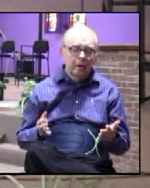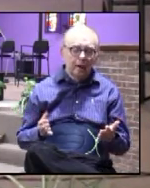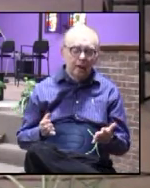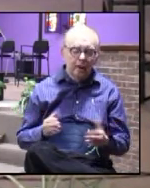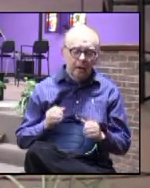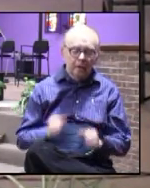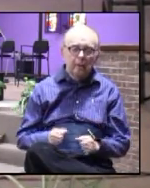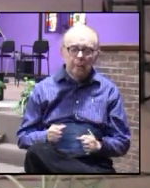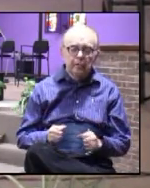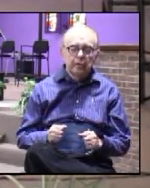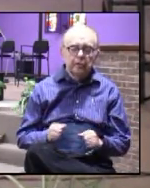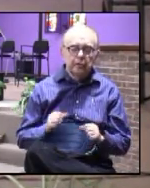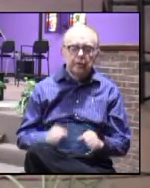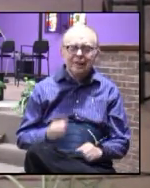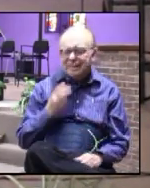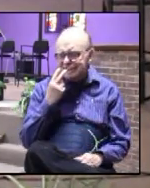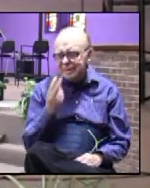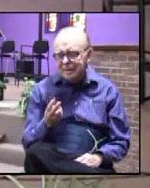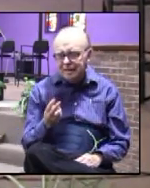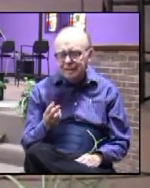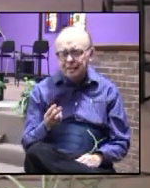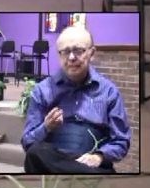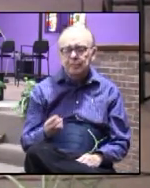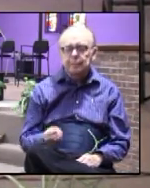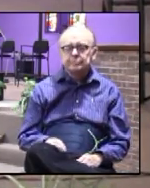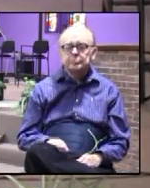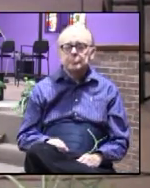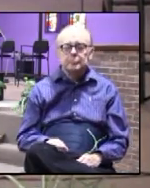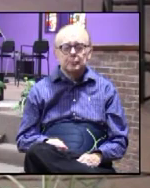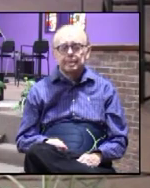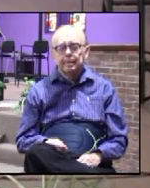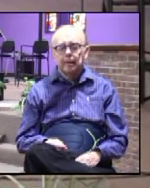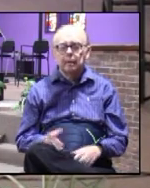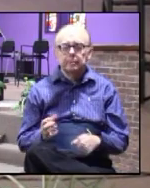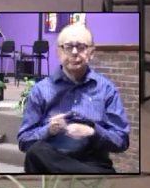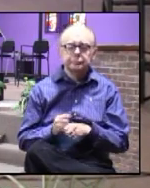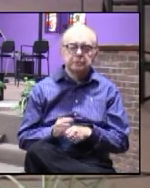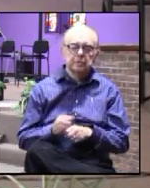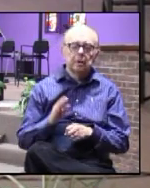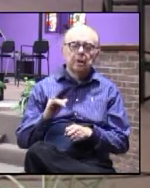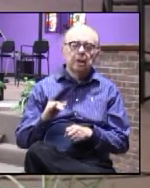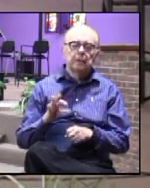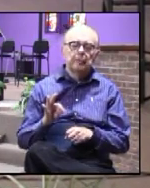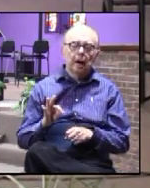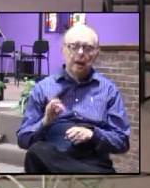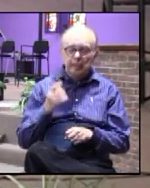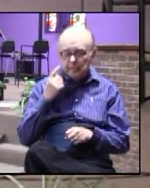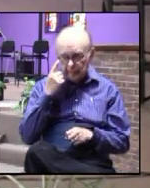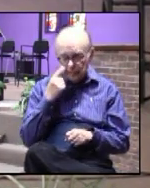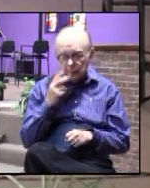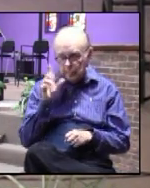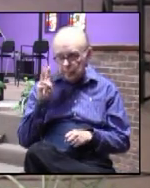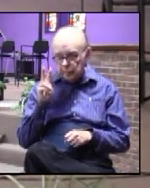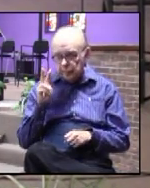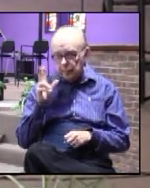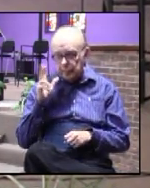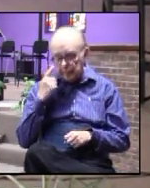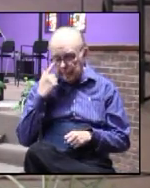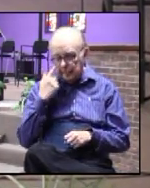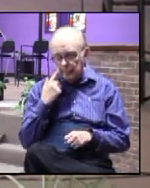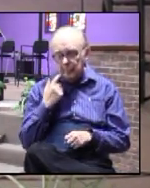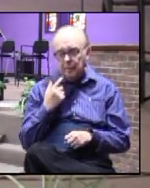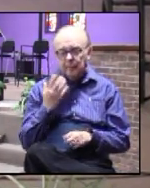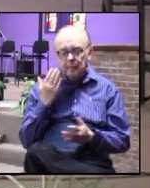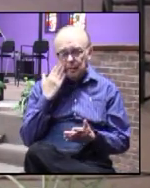able for you to see. It's, you know, you get bifocals, trifocals, and quadfocals. You